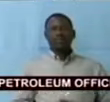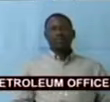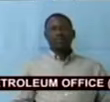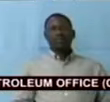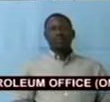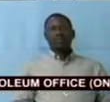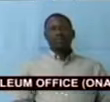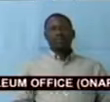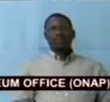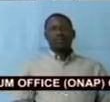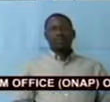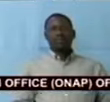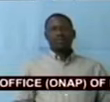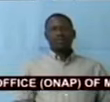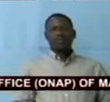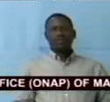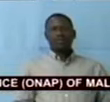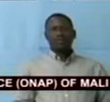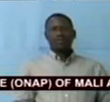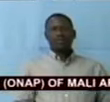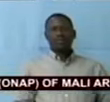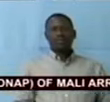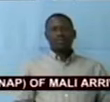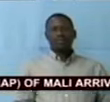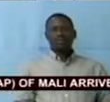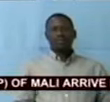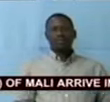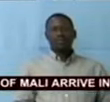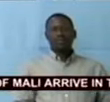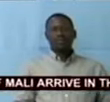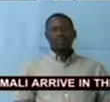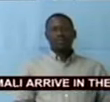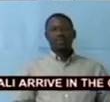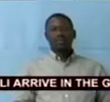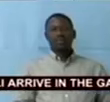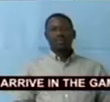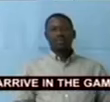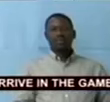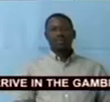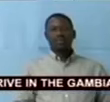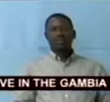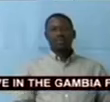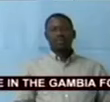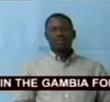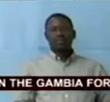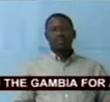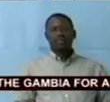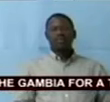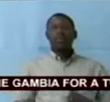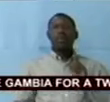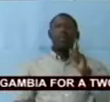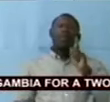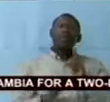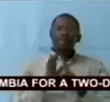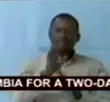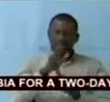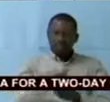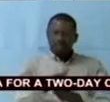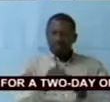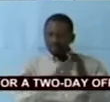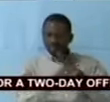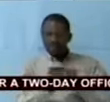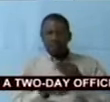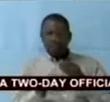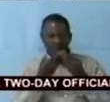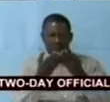abukatara abuka mansa kunda men be sirinu abukese wo wala ka sabu ke soundin dingira to kiti bunda. One example you gave was